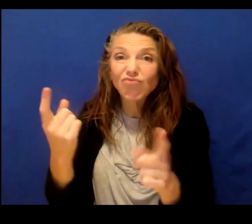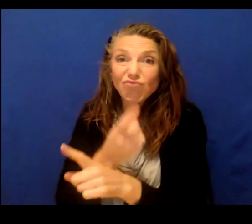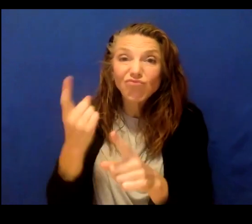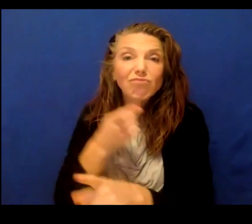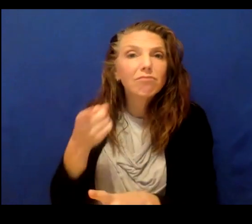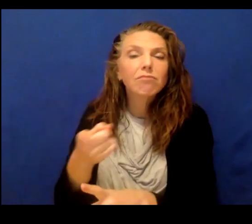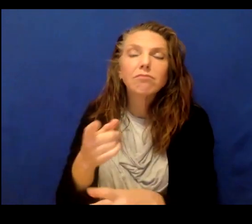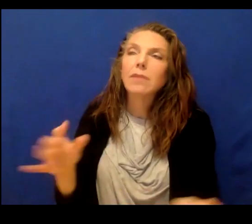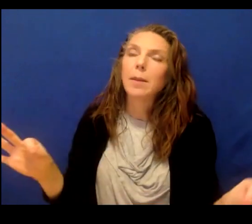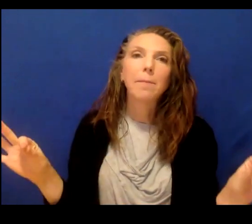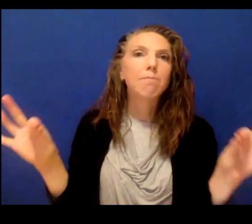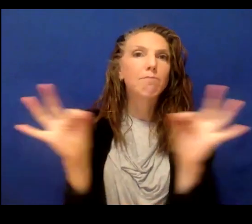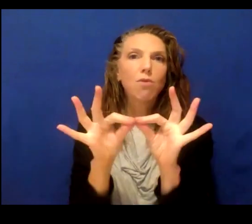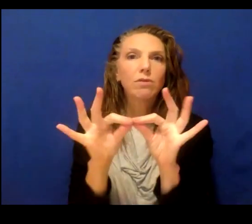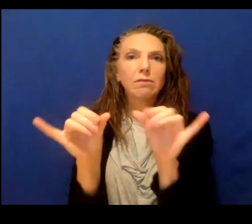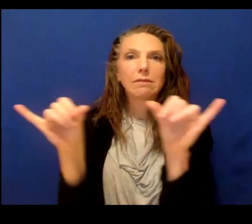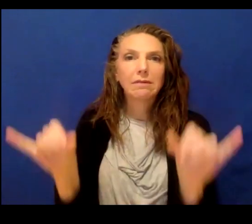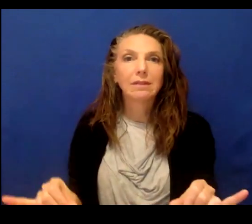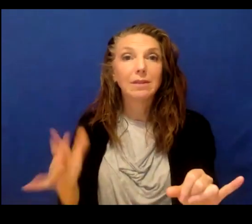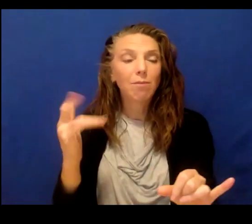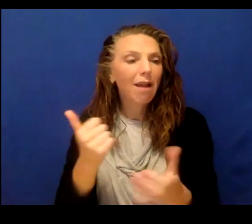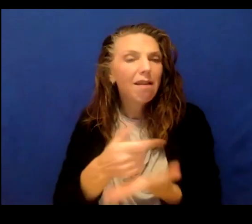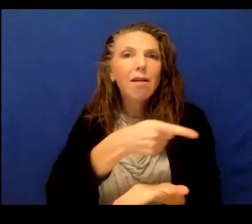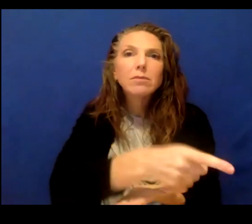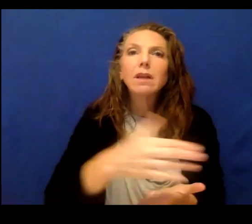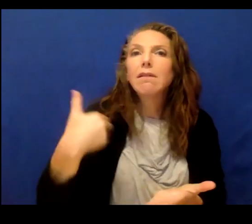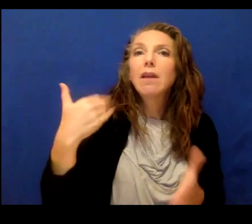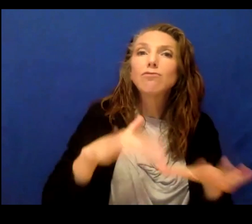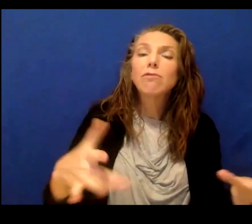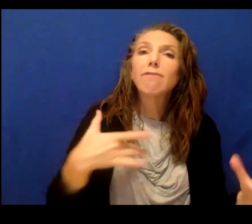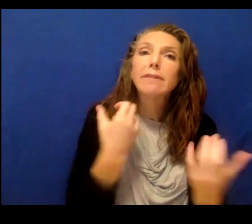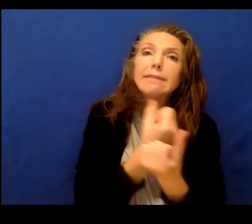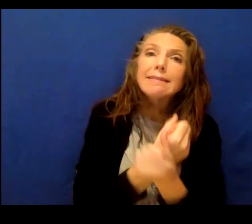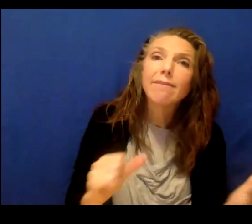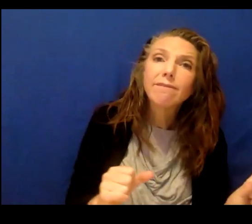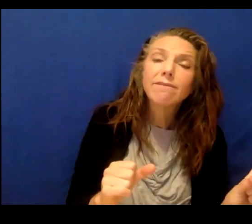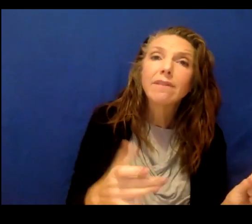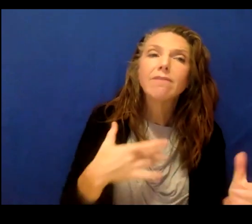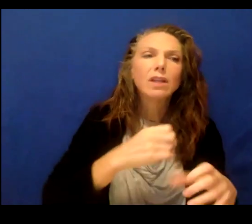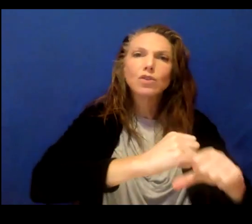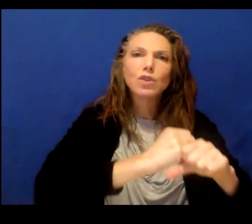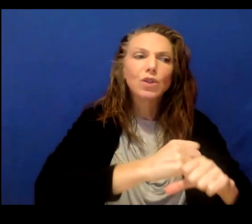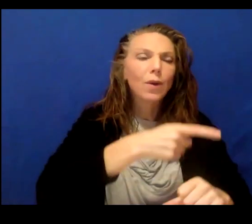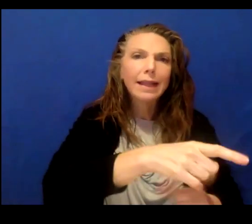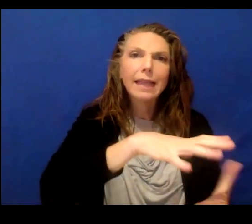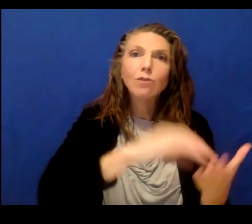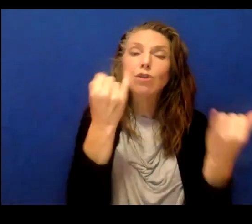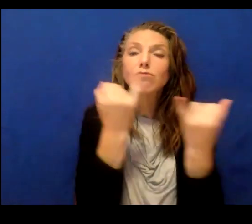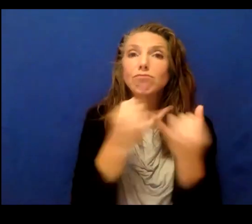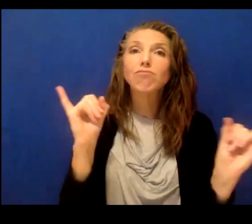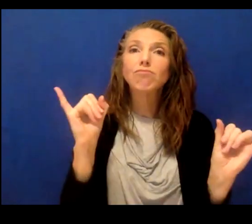or system, because they help young children feel safe and secure and they help them learn how to practice